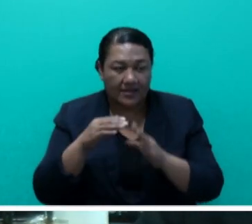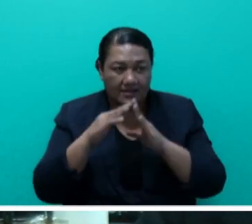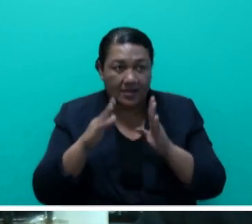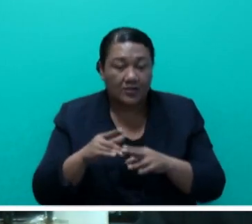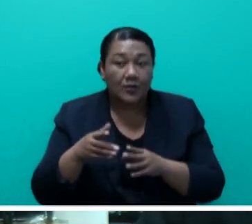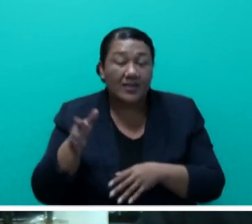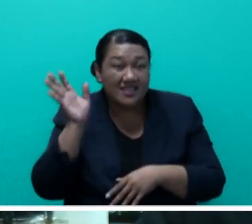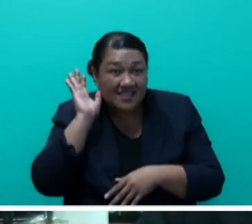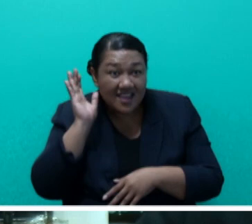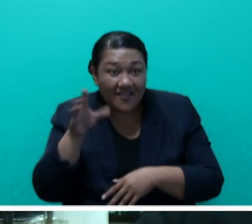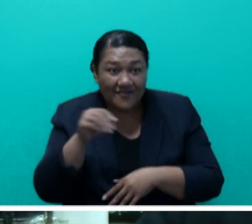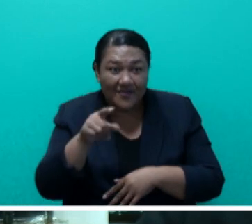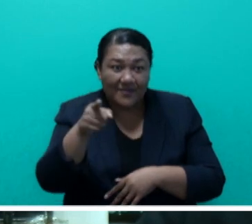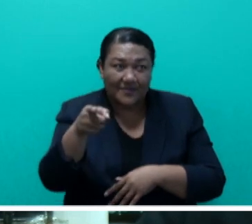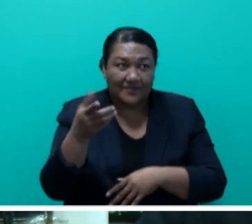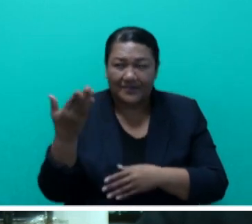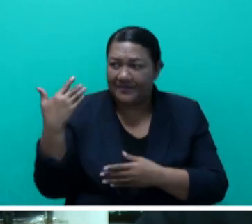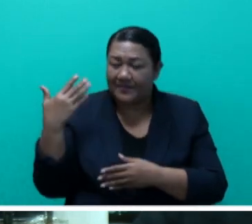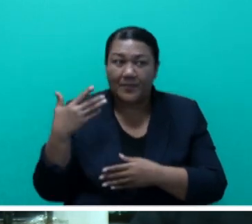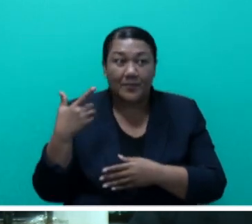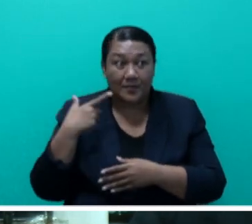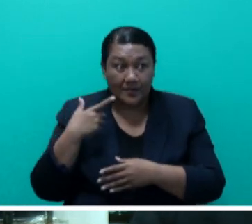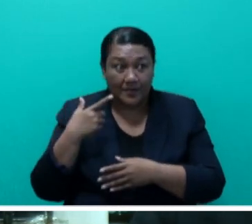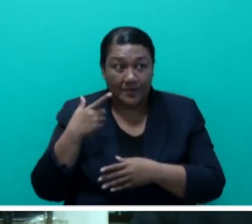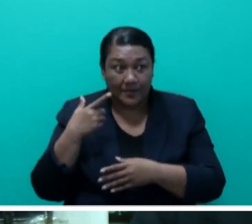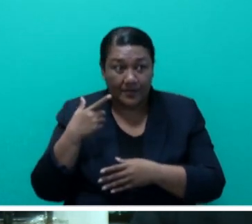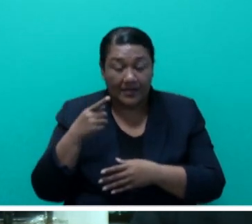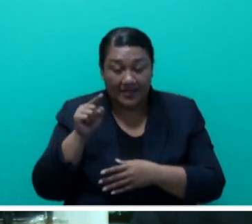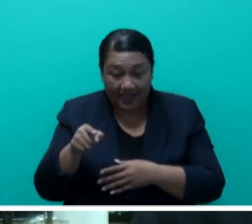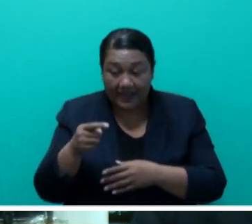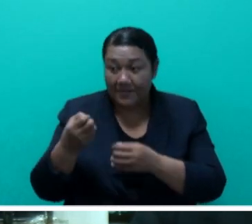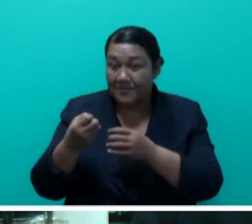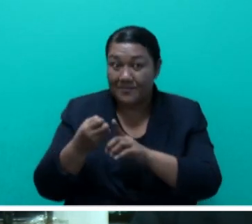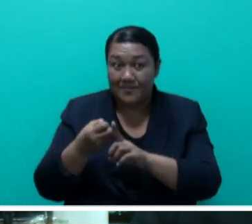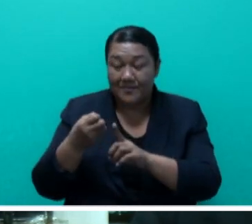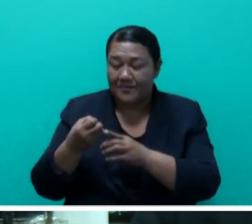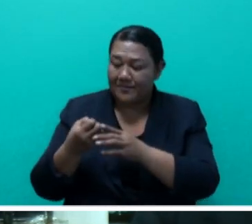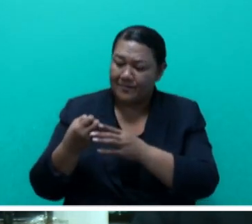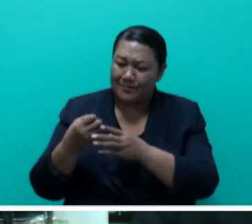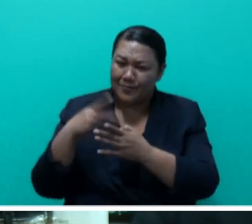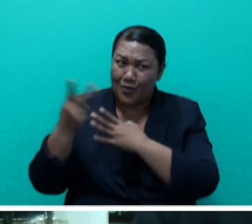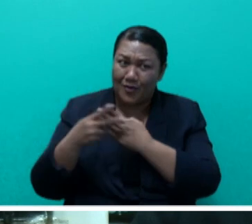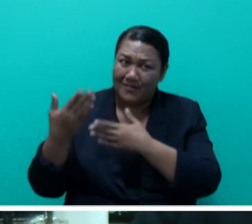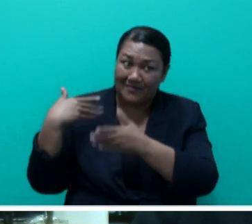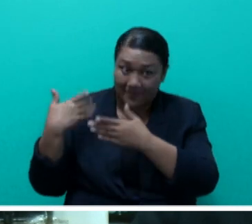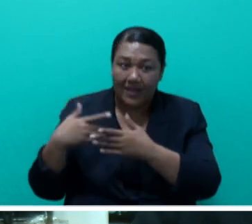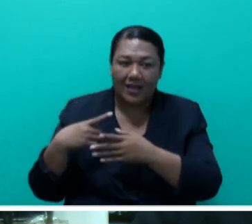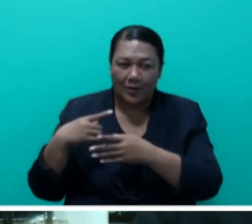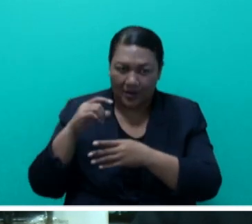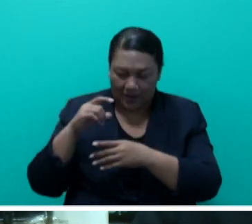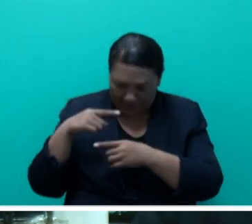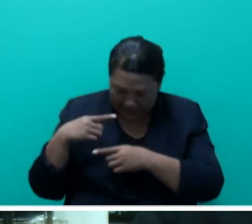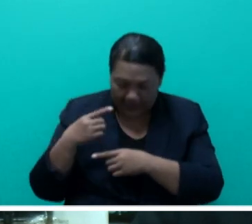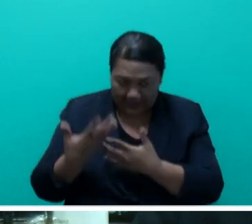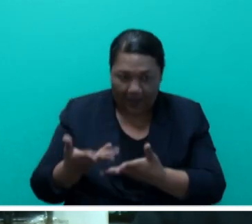Minister that the previous program has been continued. So is there any specific region that have